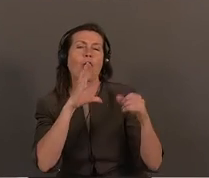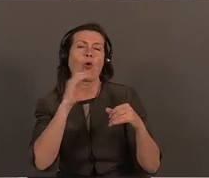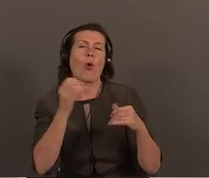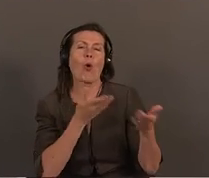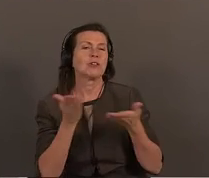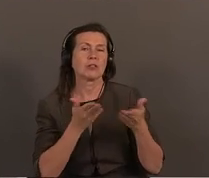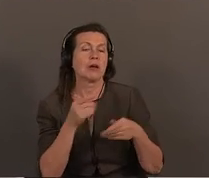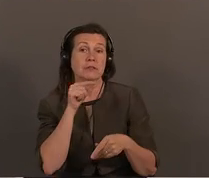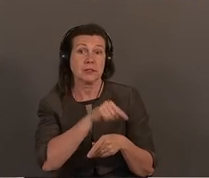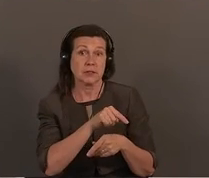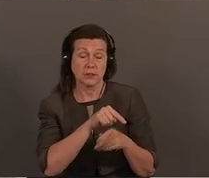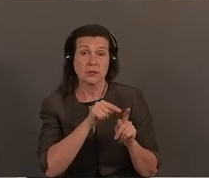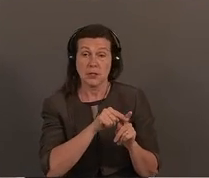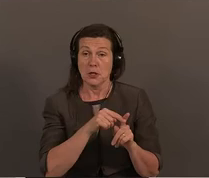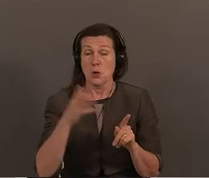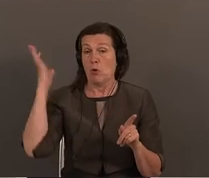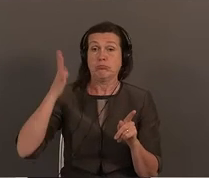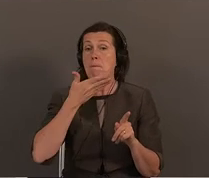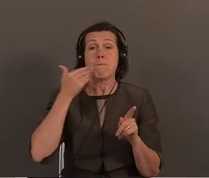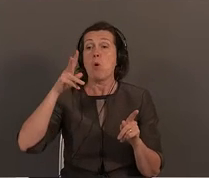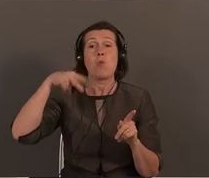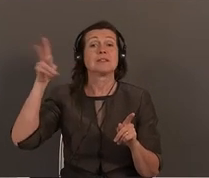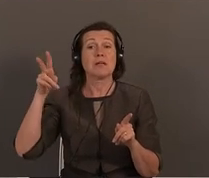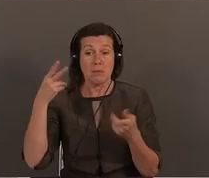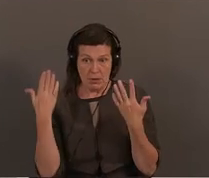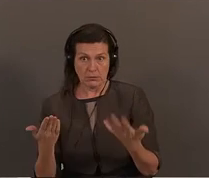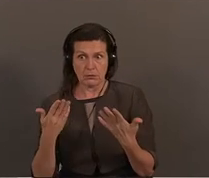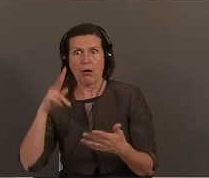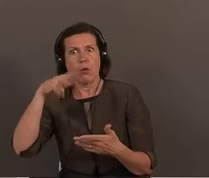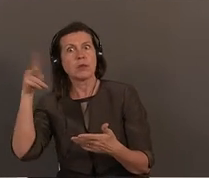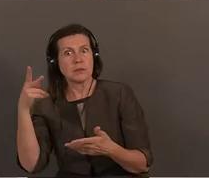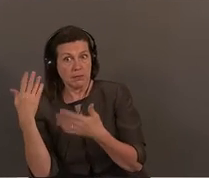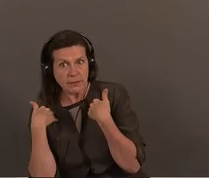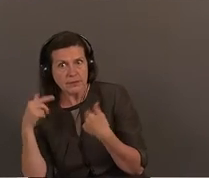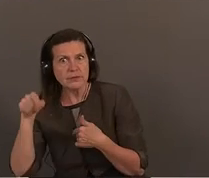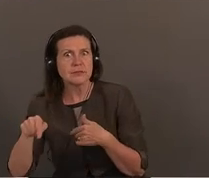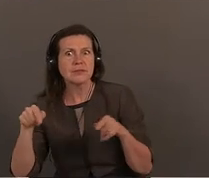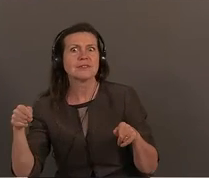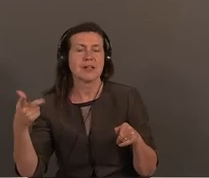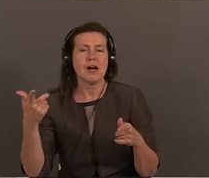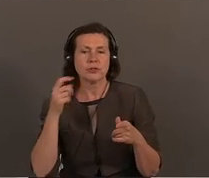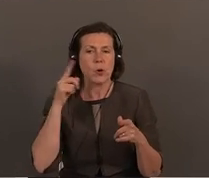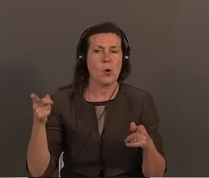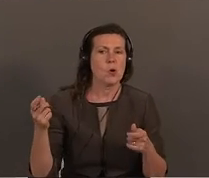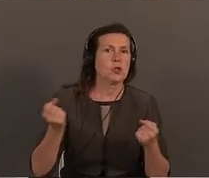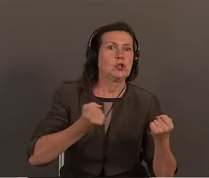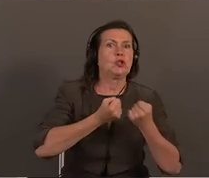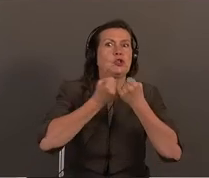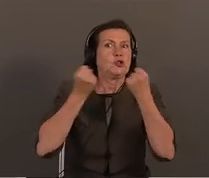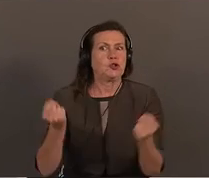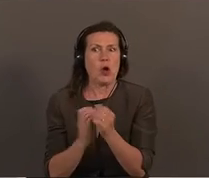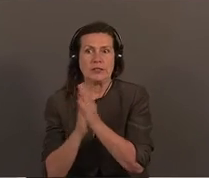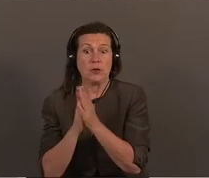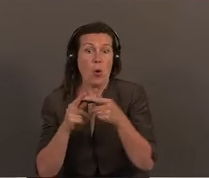not available except from traditional operators some years ago. So there's plenty there. That is, I think, the strongest incentive for